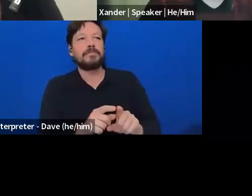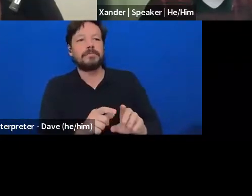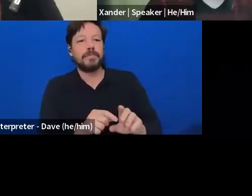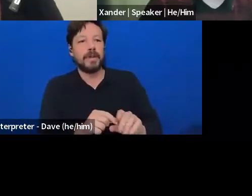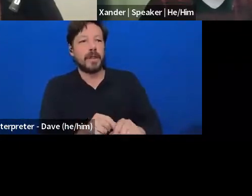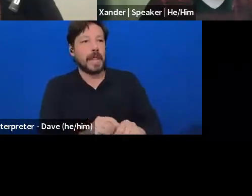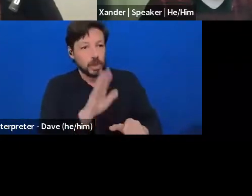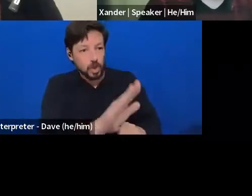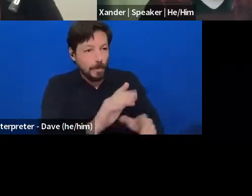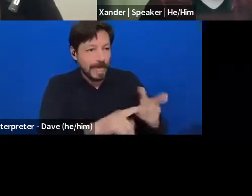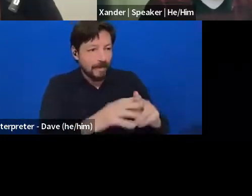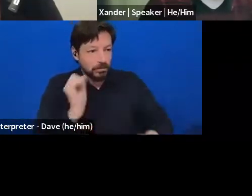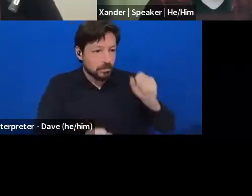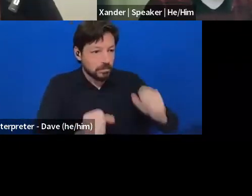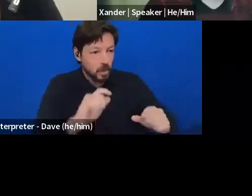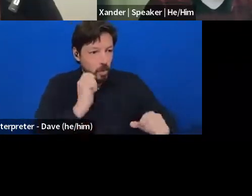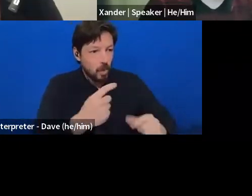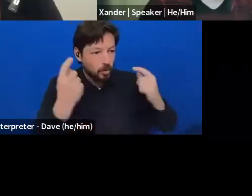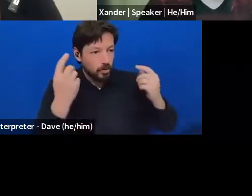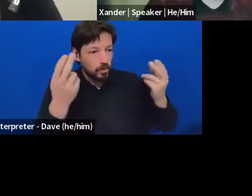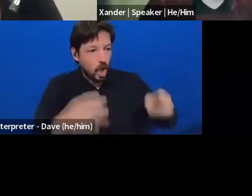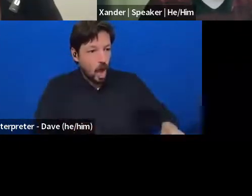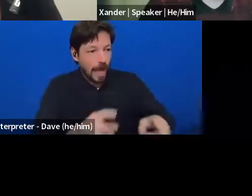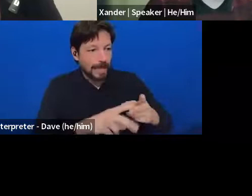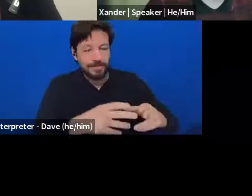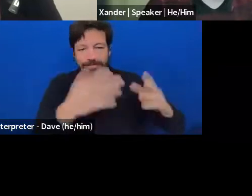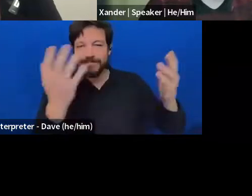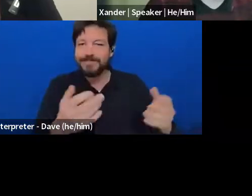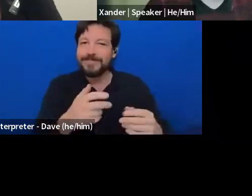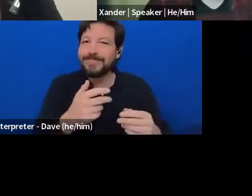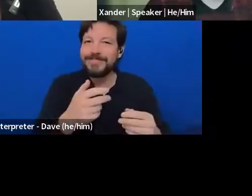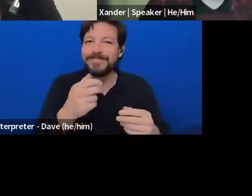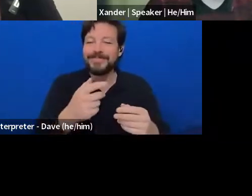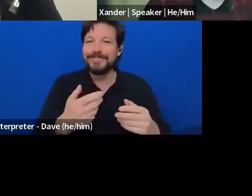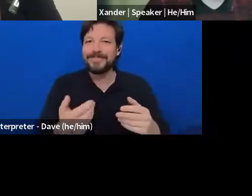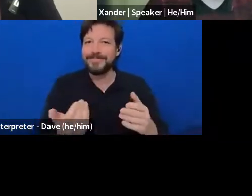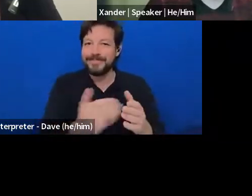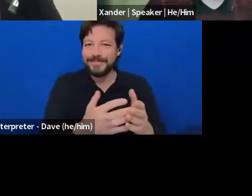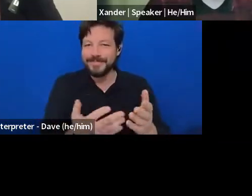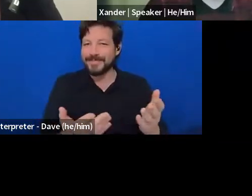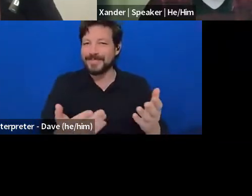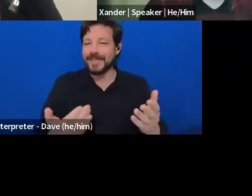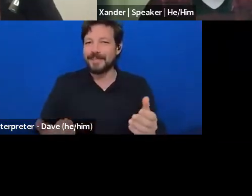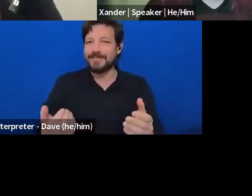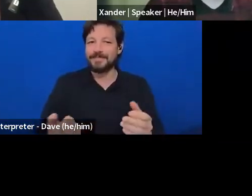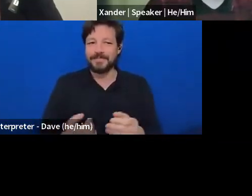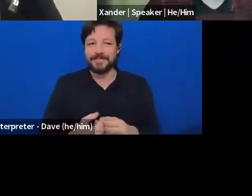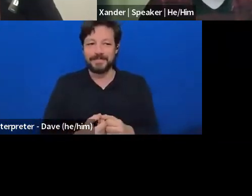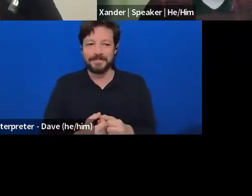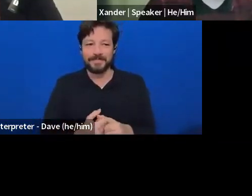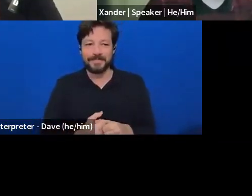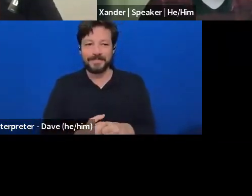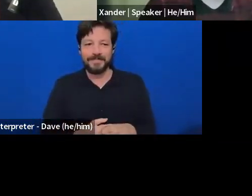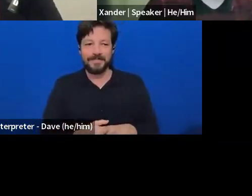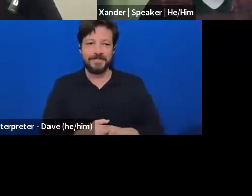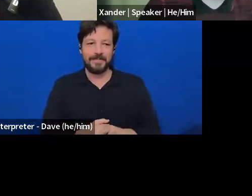die and will not survive tomorrow and as I say, that challenge of, trying to find that balance